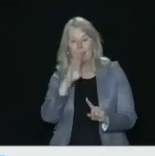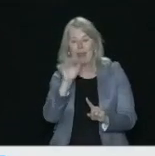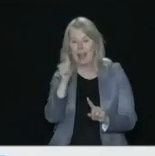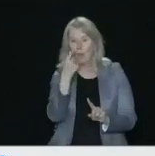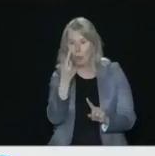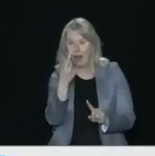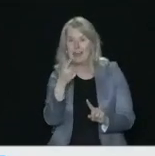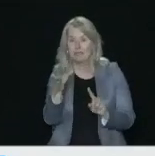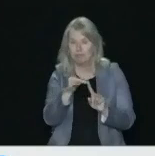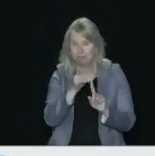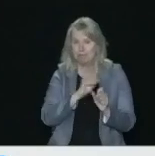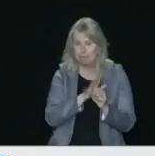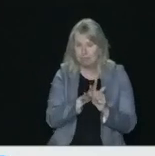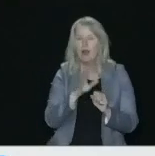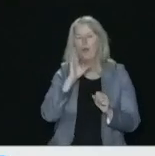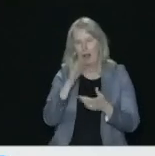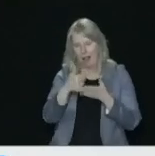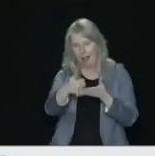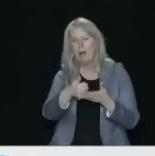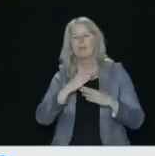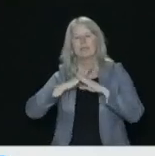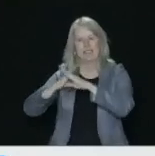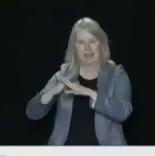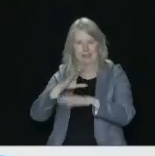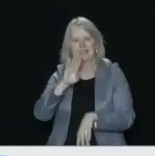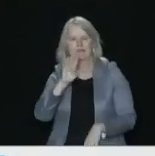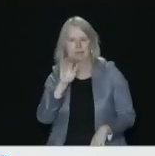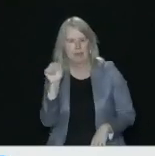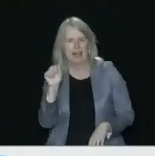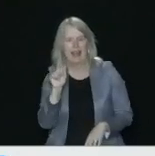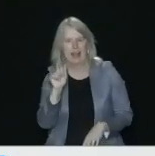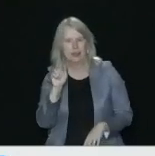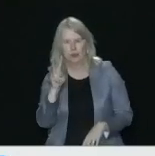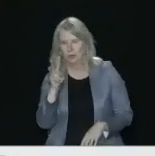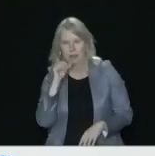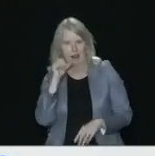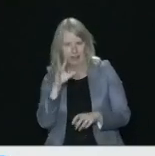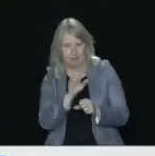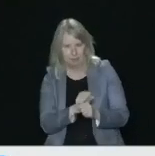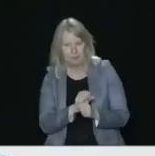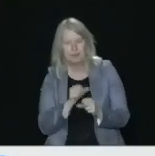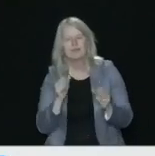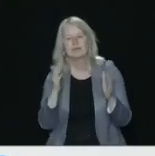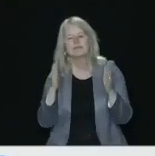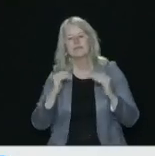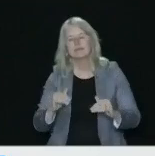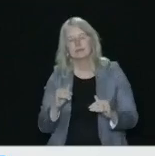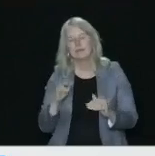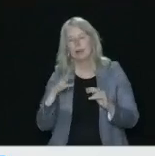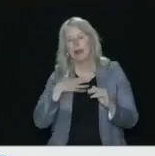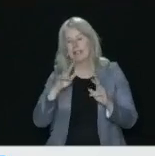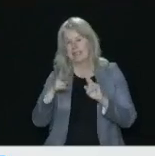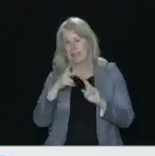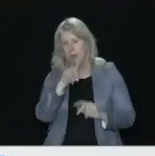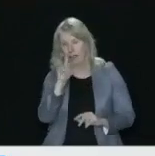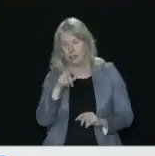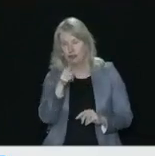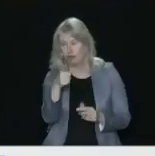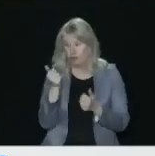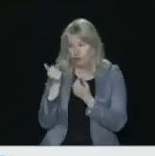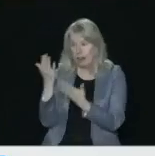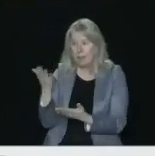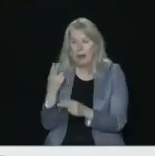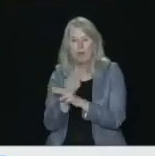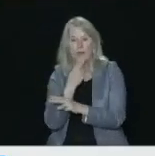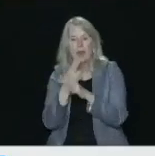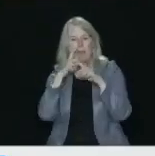need a third vaccine dose, at least not in the short term. Is BA.2 different? Okay, merci pour la question. Thank you for